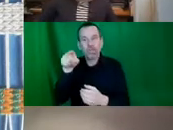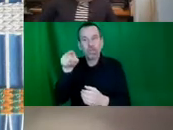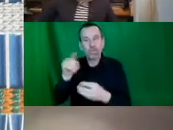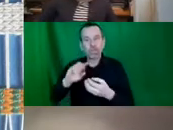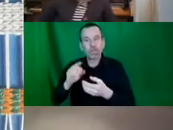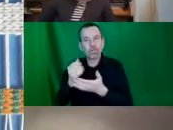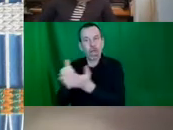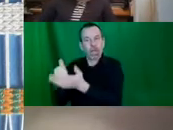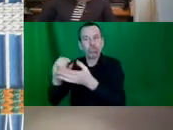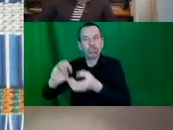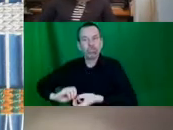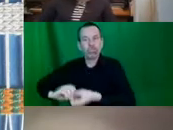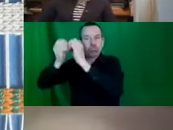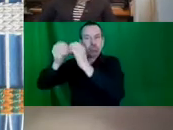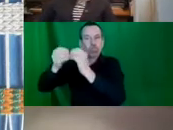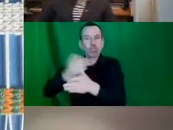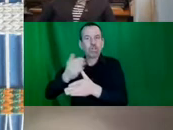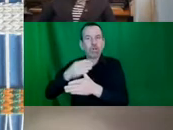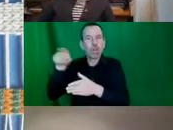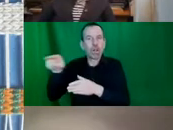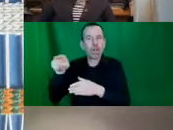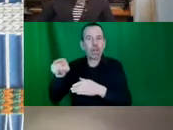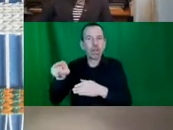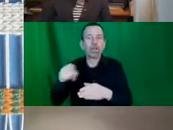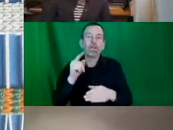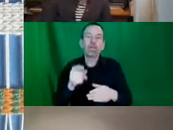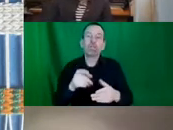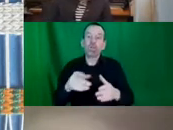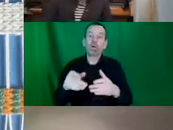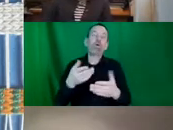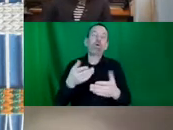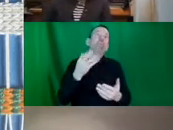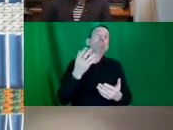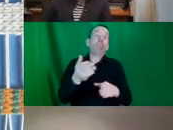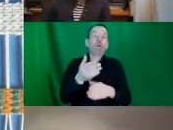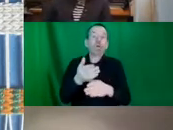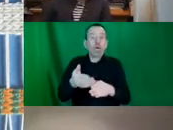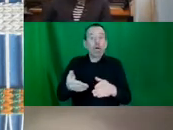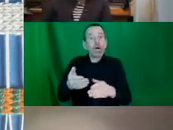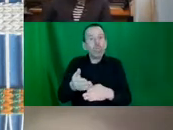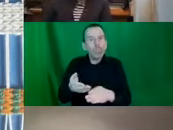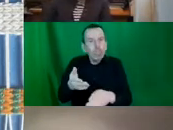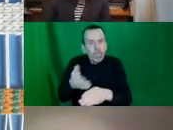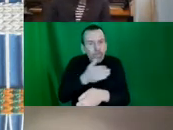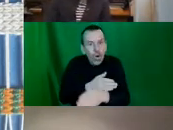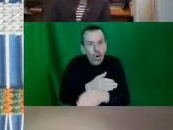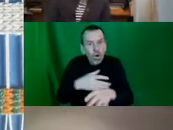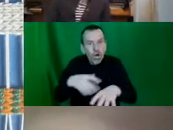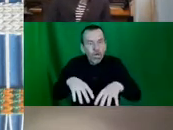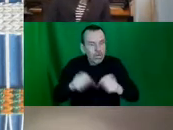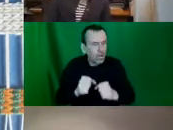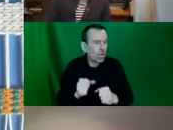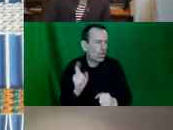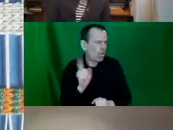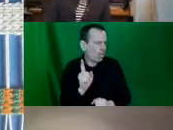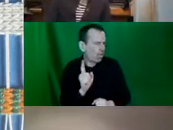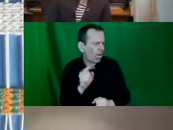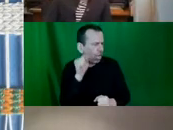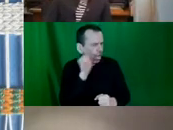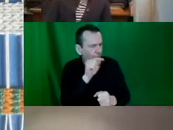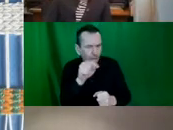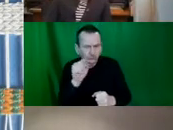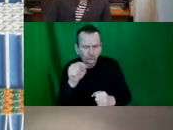process. At the beginning of documentation, I had so many unanswered questions about the book's structure. By the end, I felt through extensive